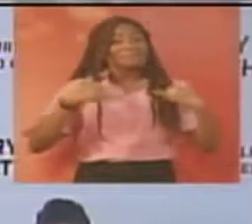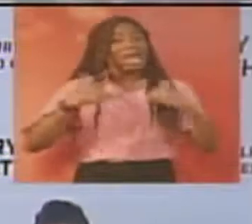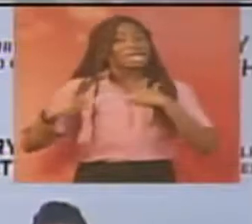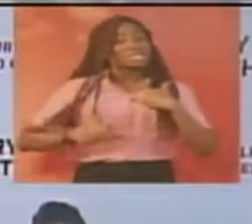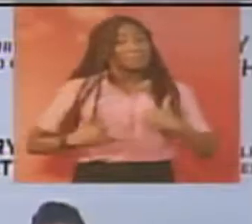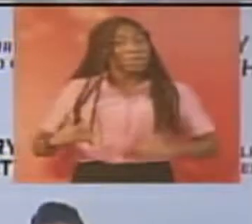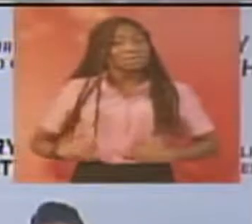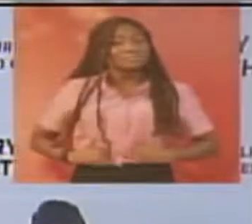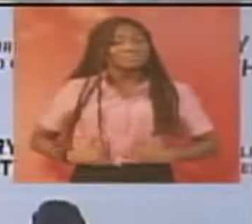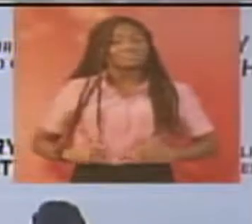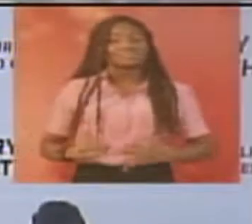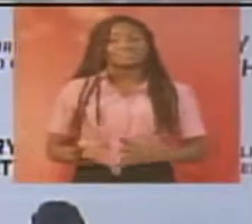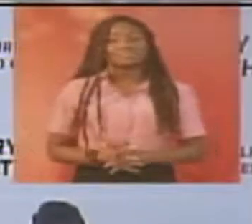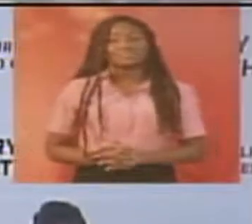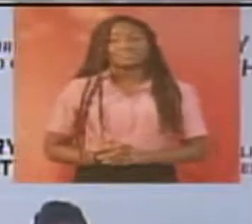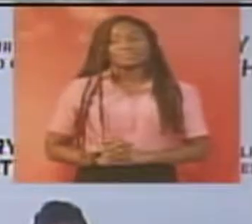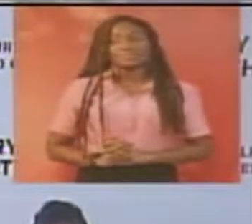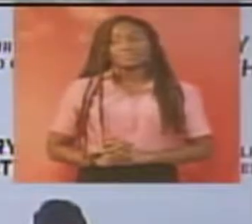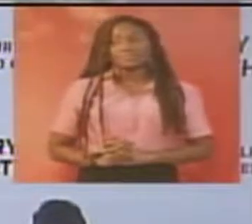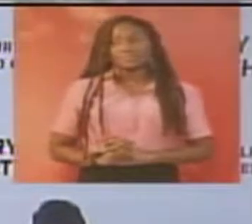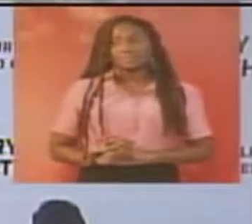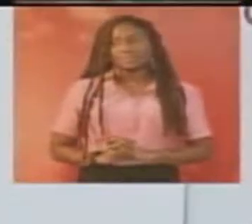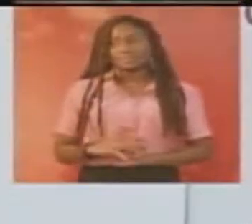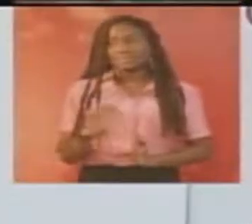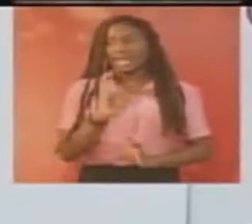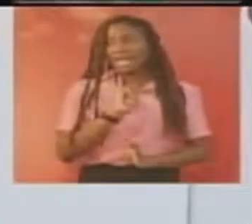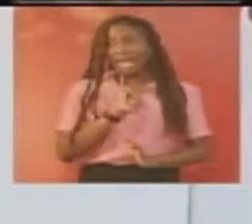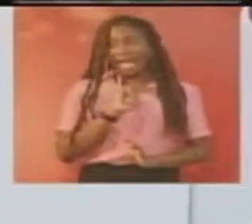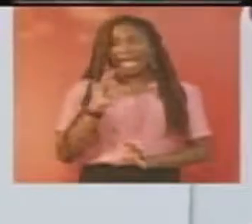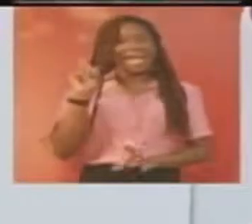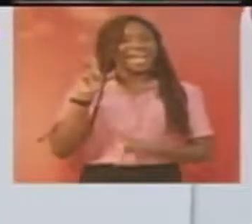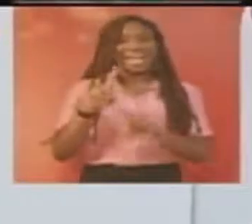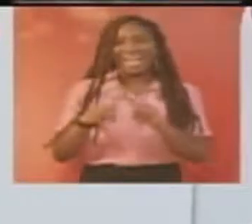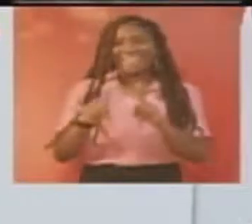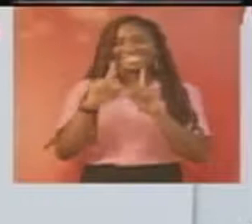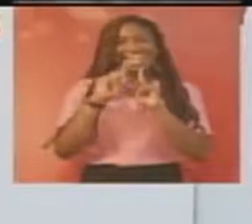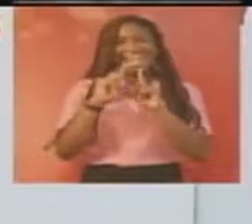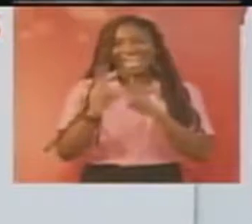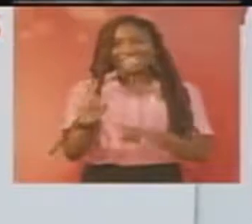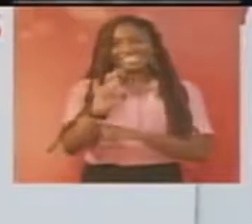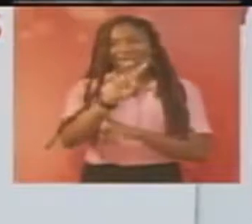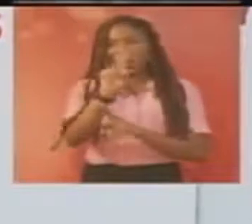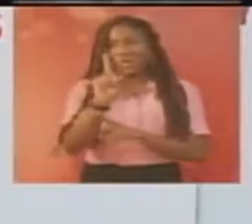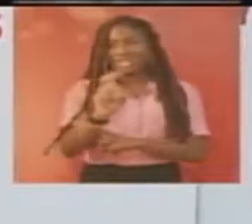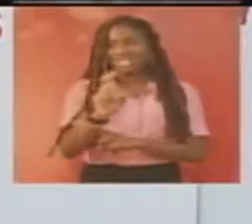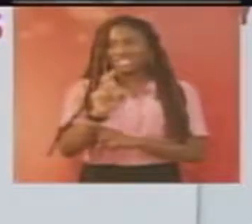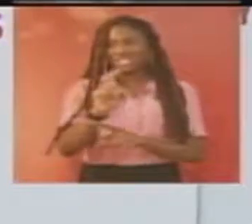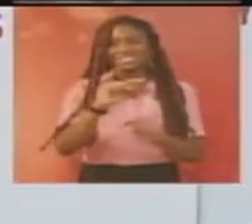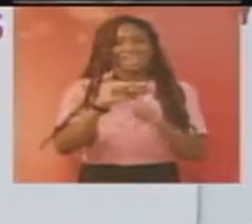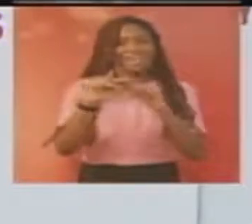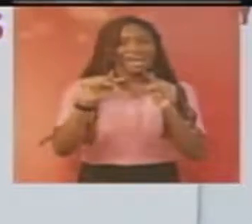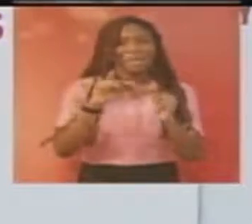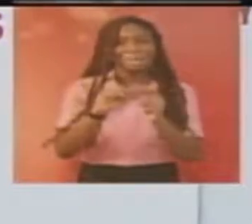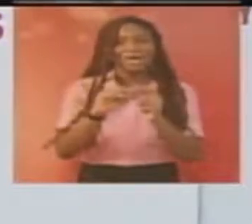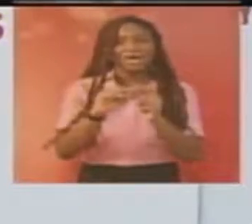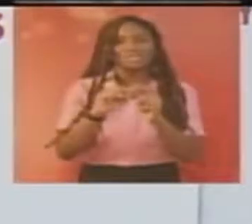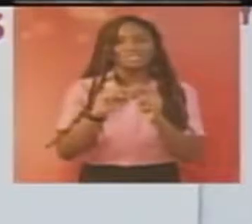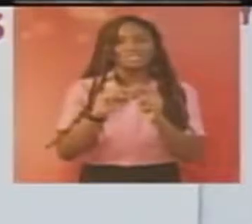Okay, thank you. Unfortunately, I am not the person who can answer questions about whether there has been